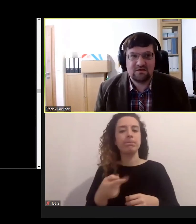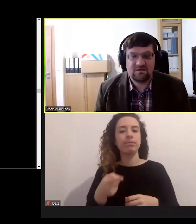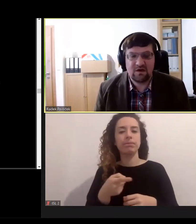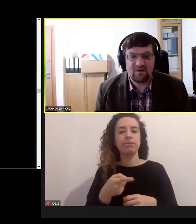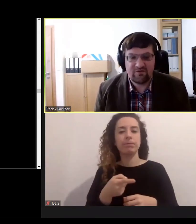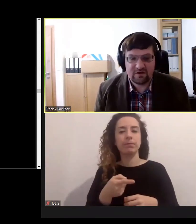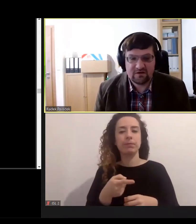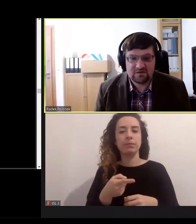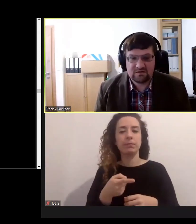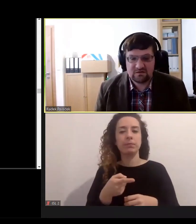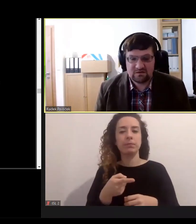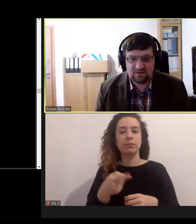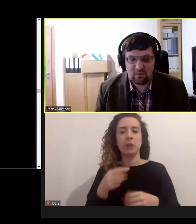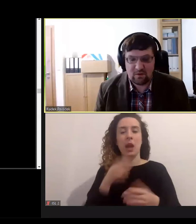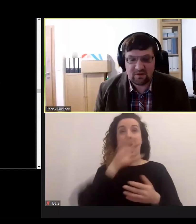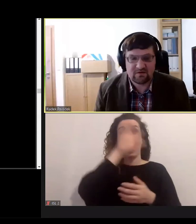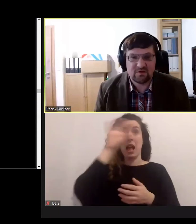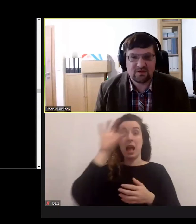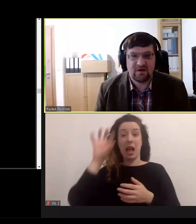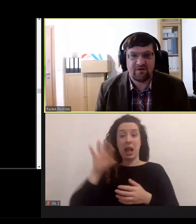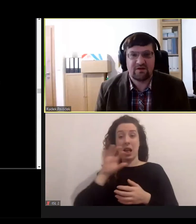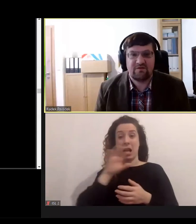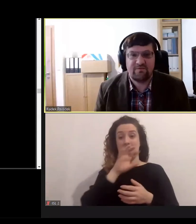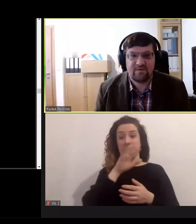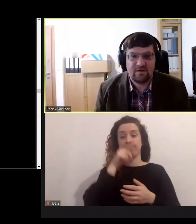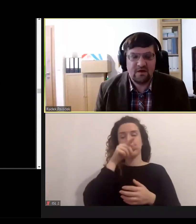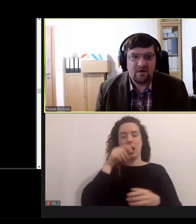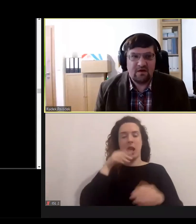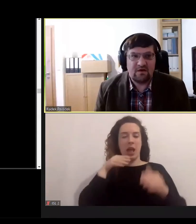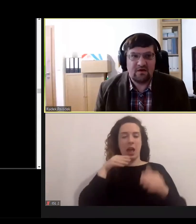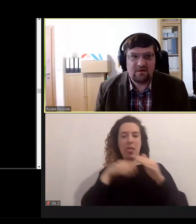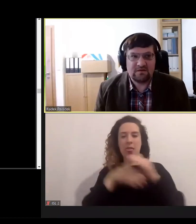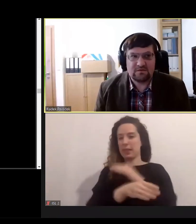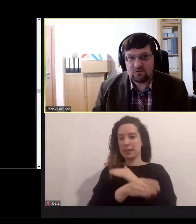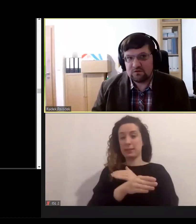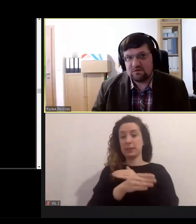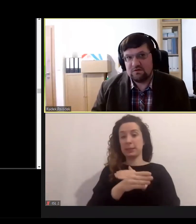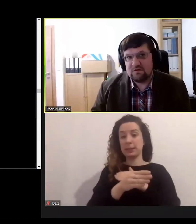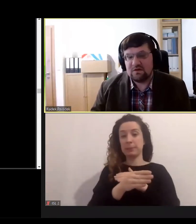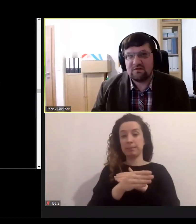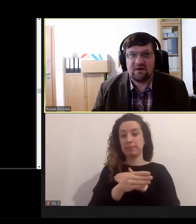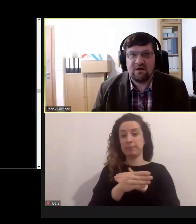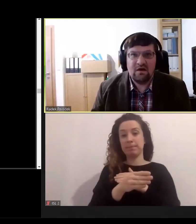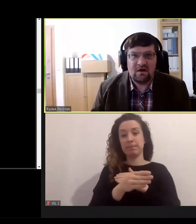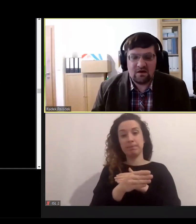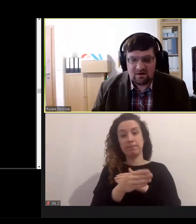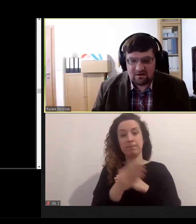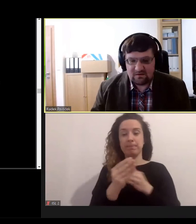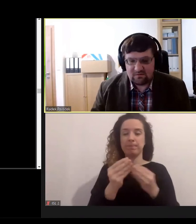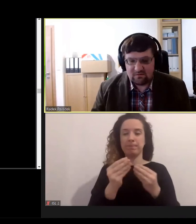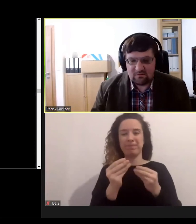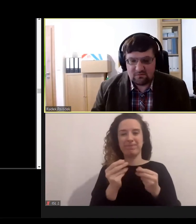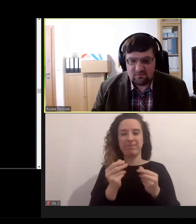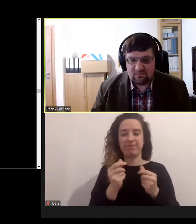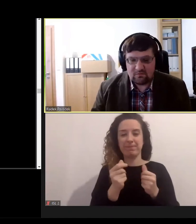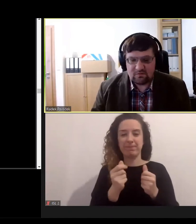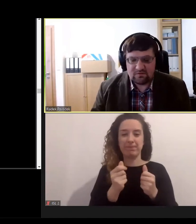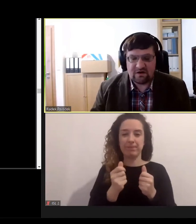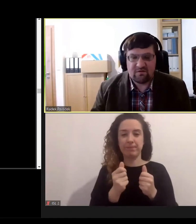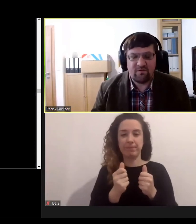I will just give you a couple of examples. One of them were technical aspects. So you can imagine that there